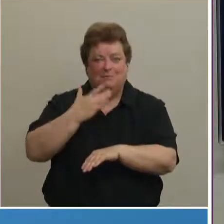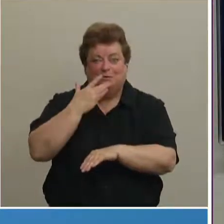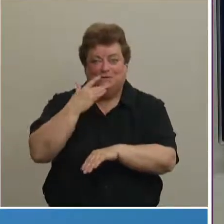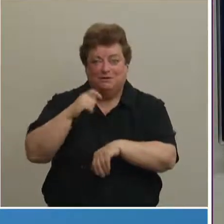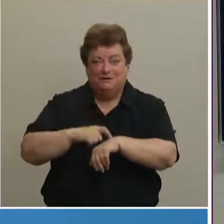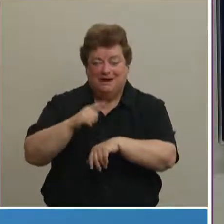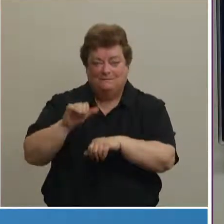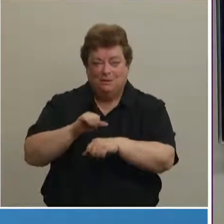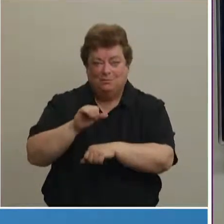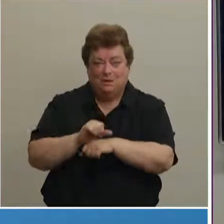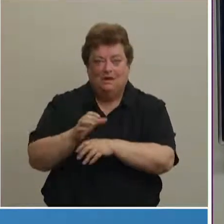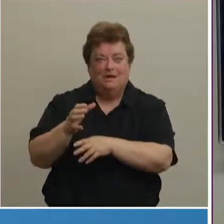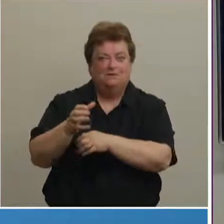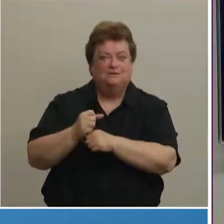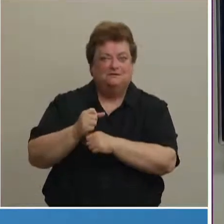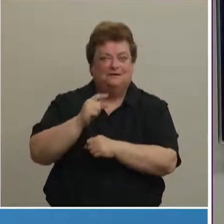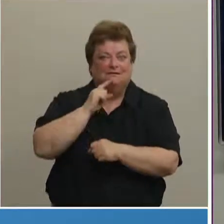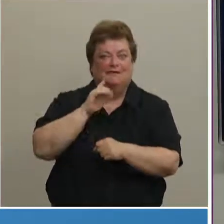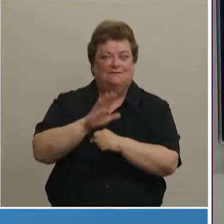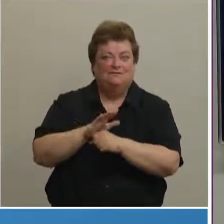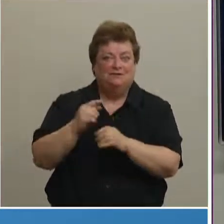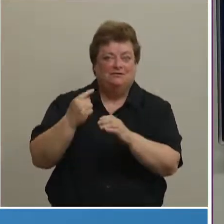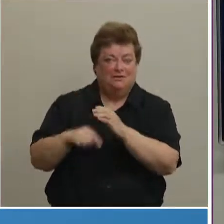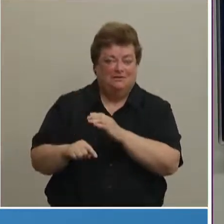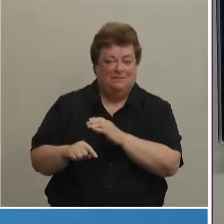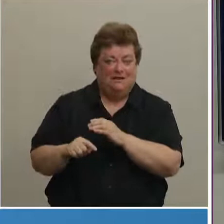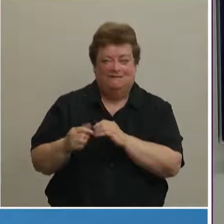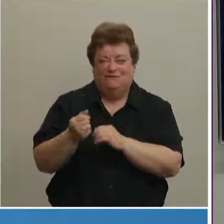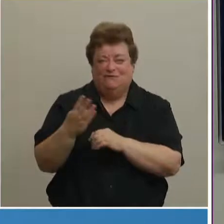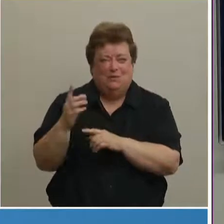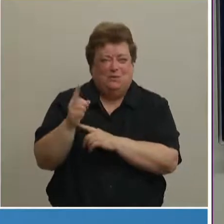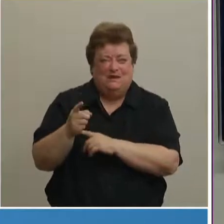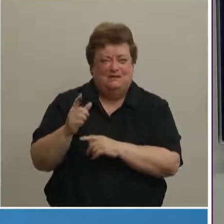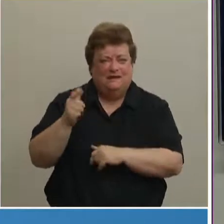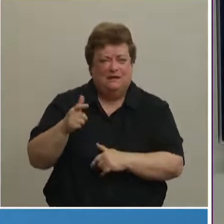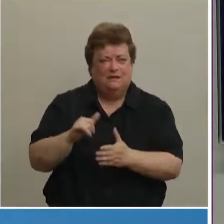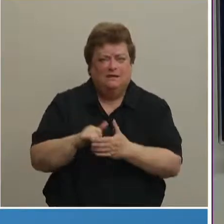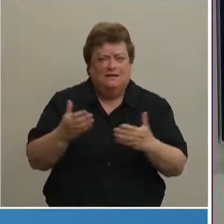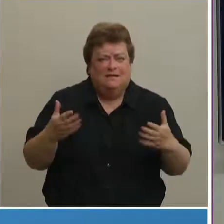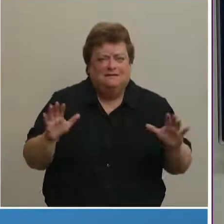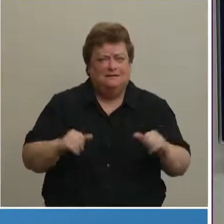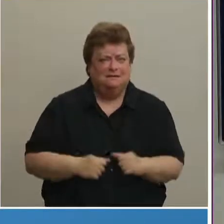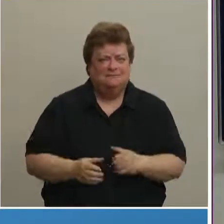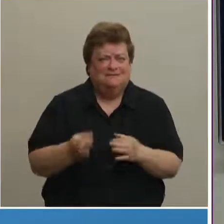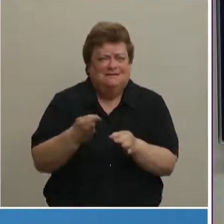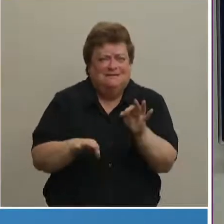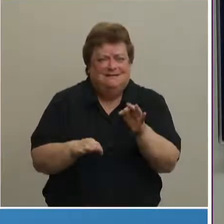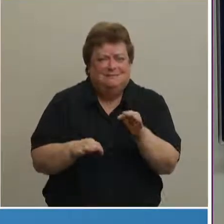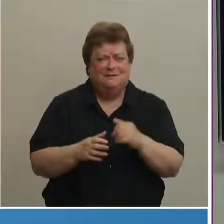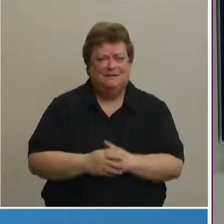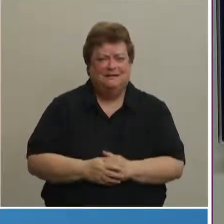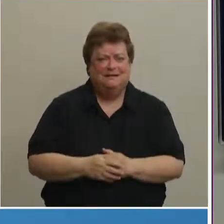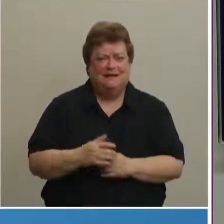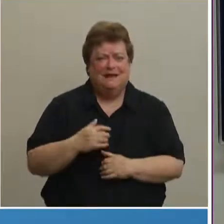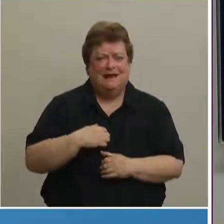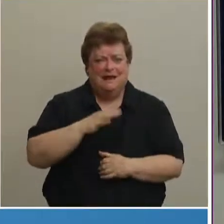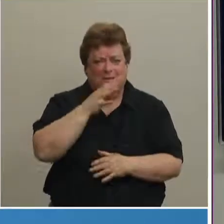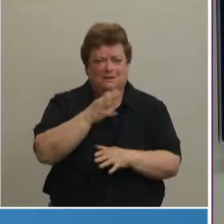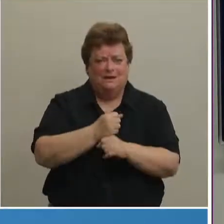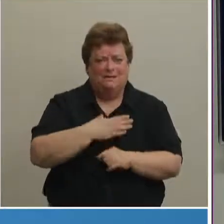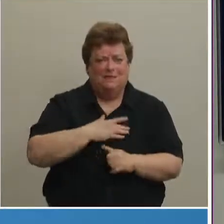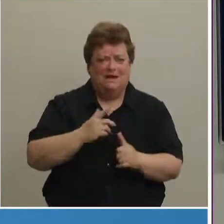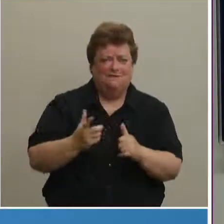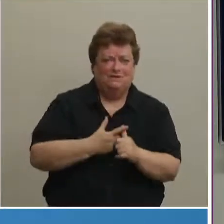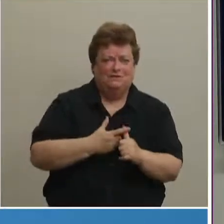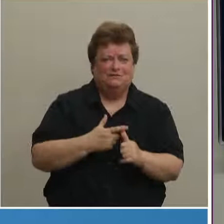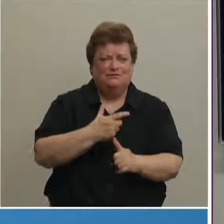received shortly thereafter a confirmation email. That's it. It was that easy. I'm set to get my first shot tomorrow at